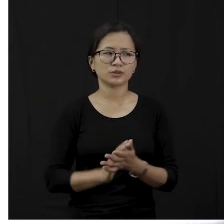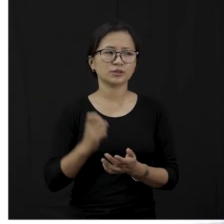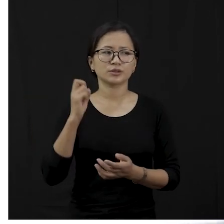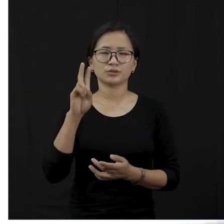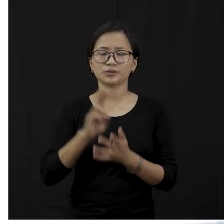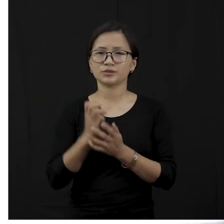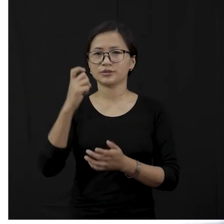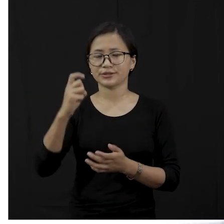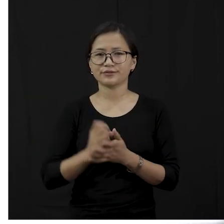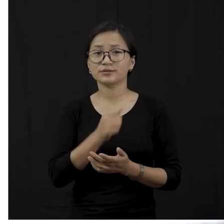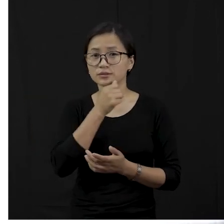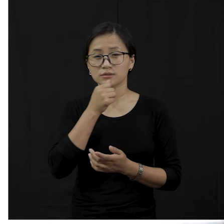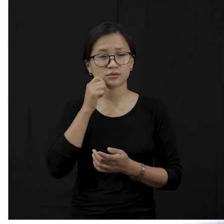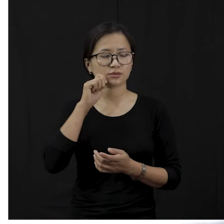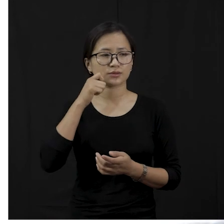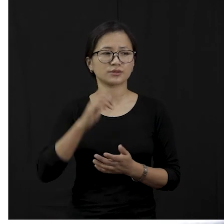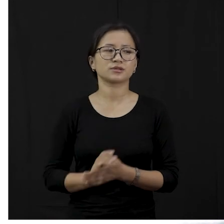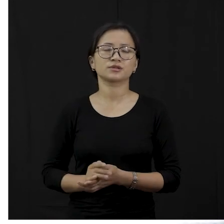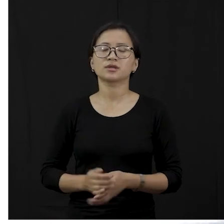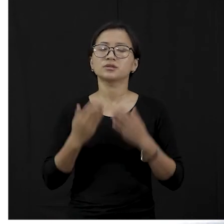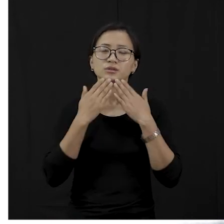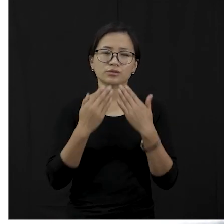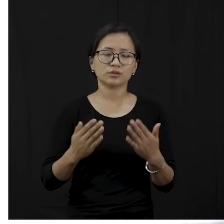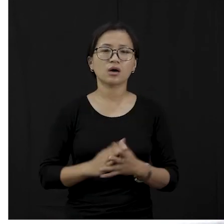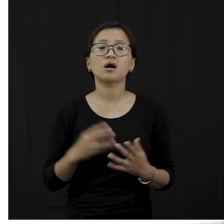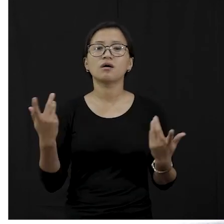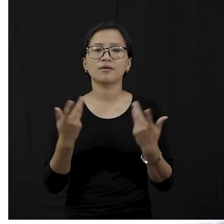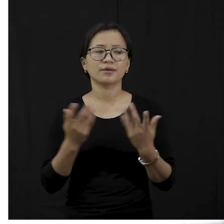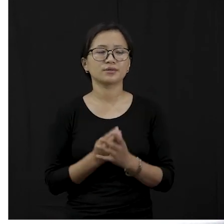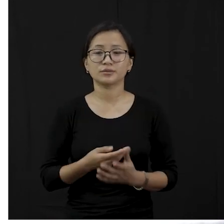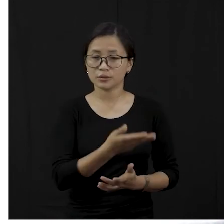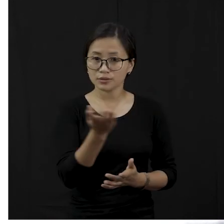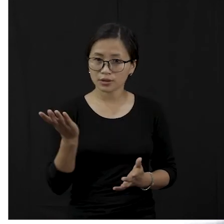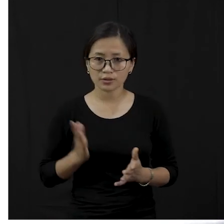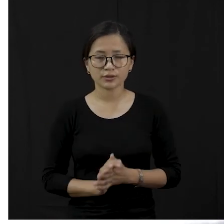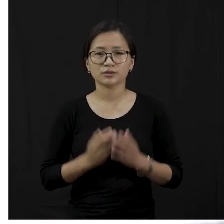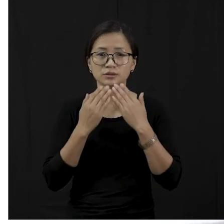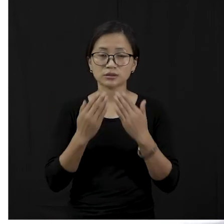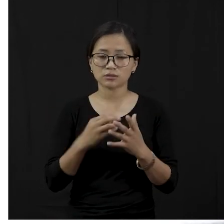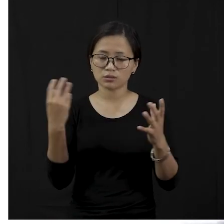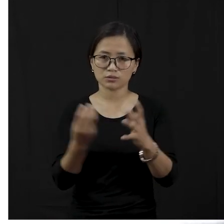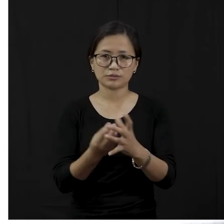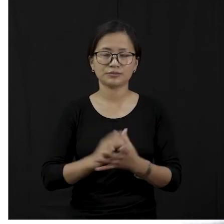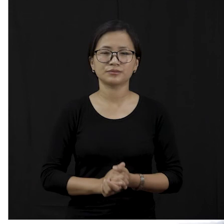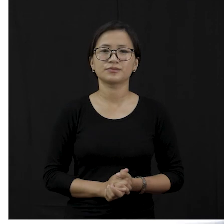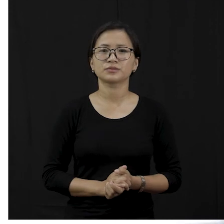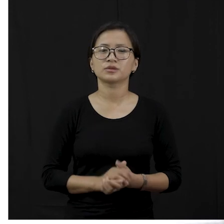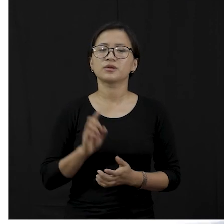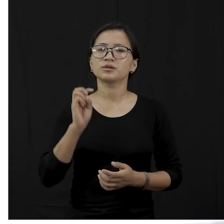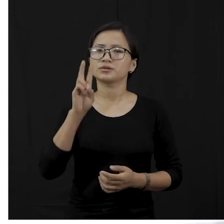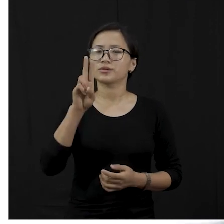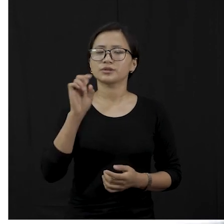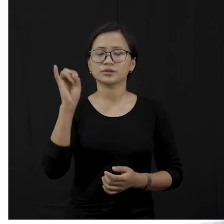are there in all? How many sweets are there in all? John brought